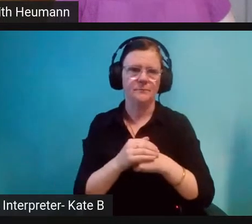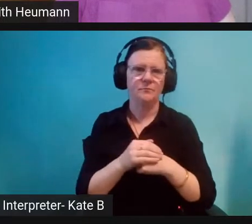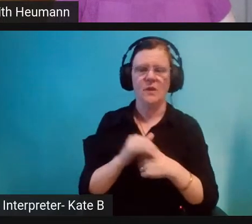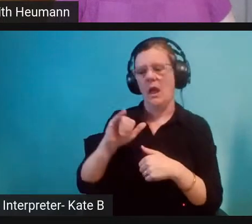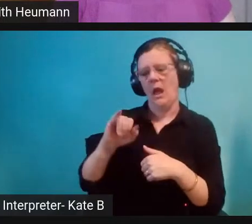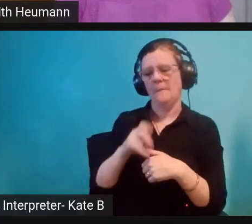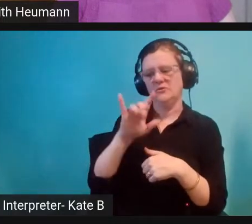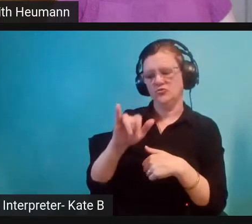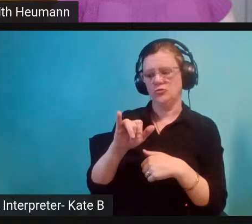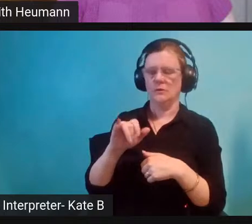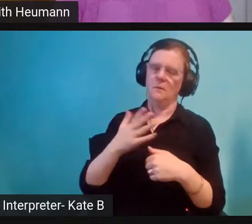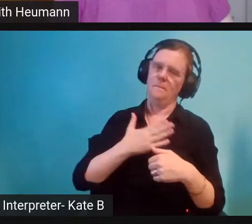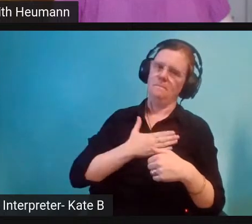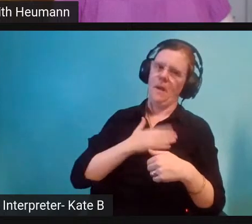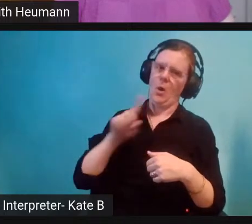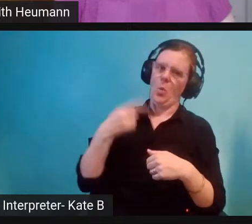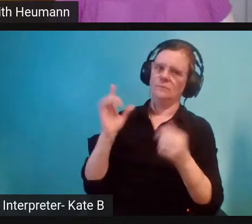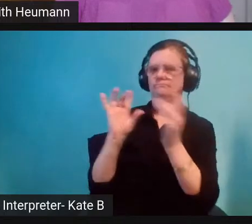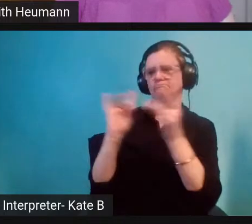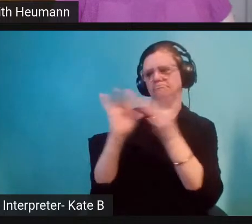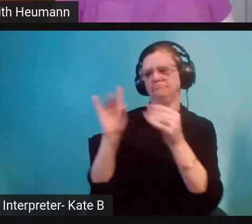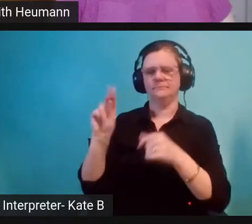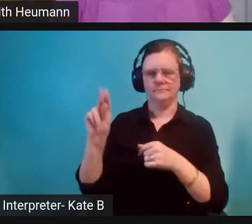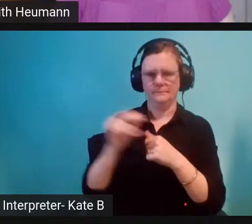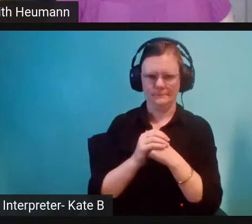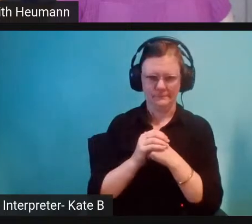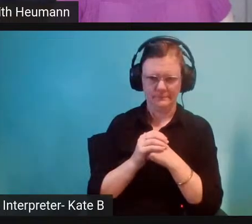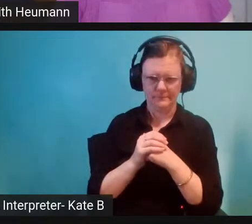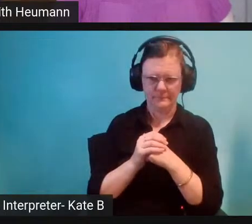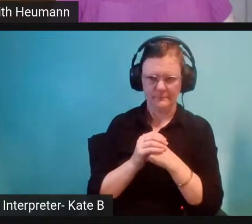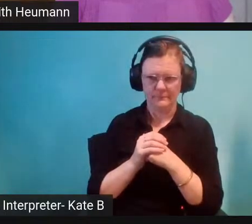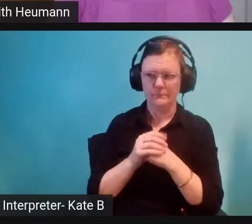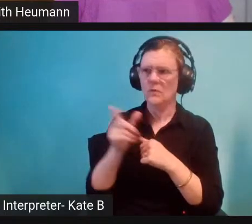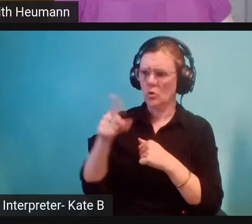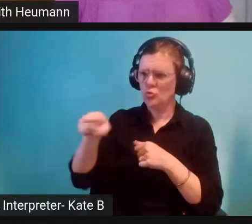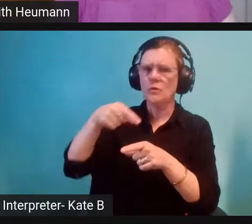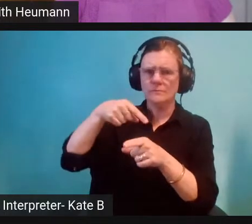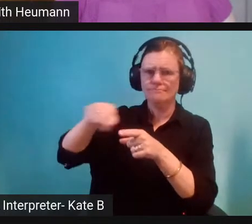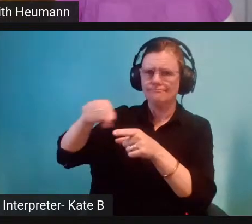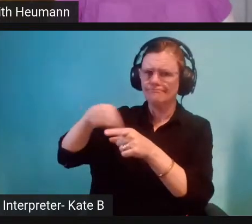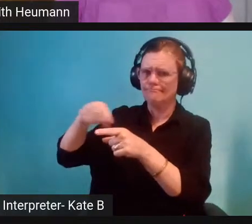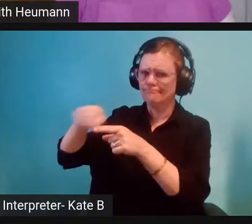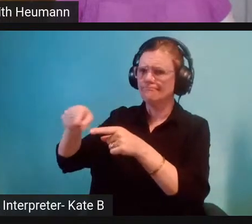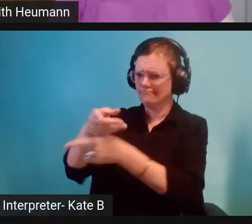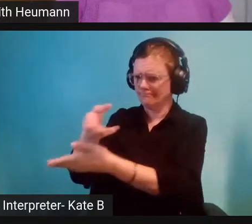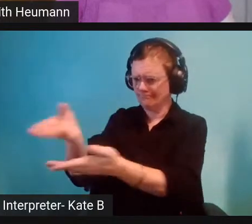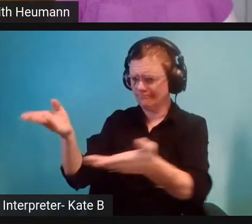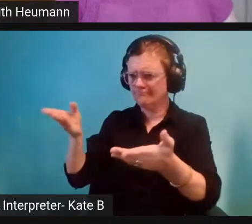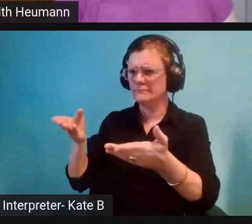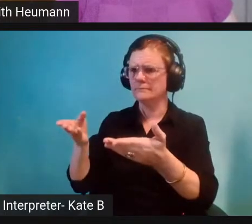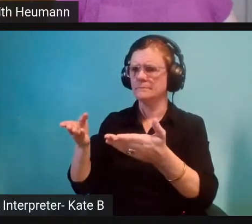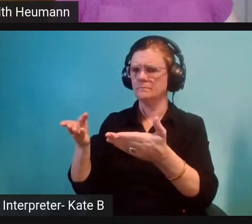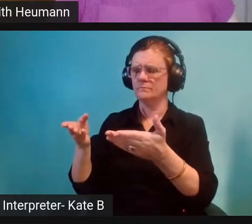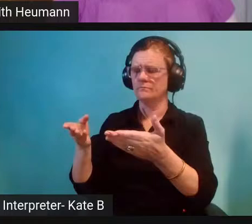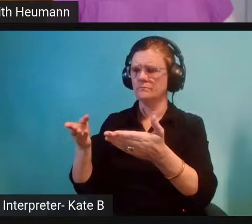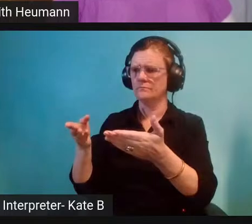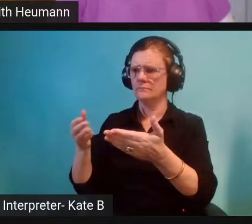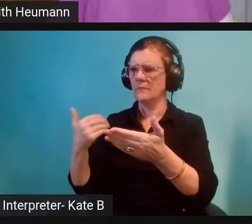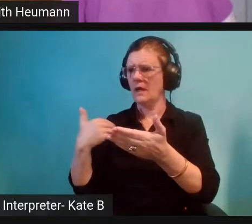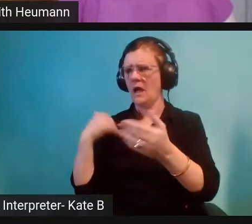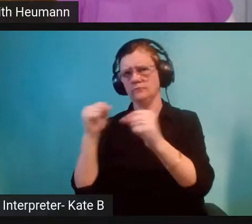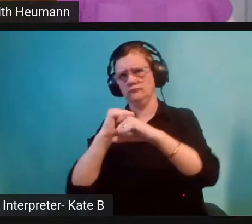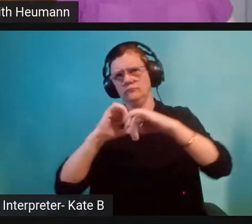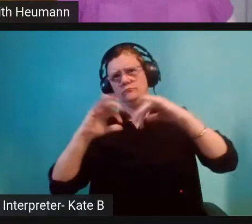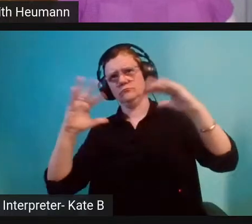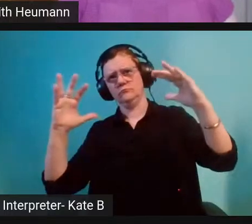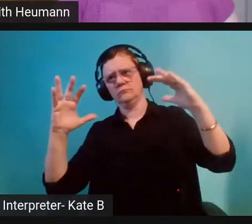they need to know, because I think people who are in the fields and understand and have a vision of